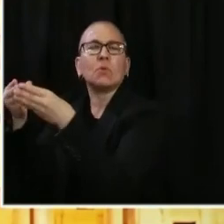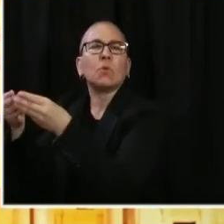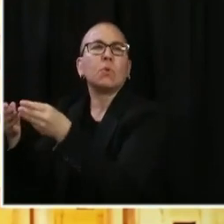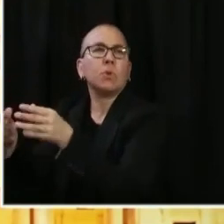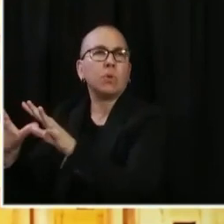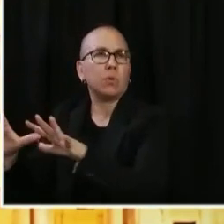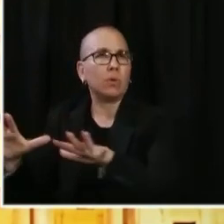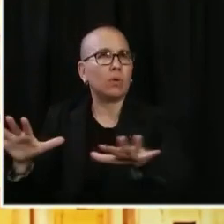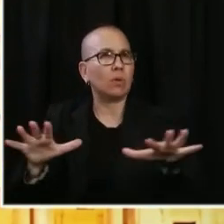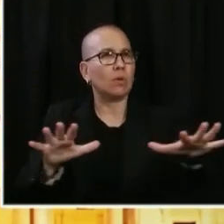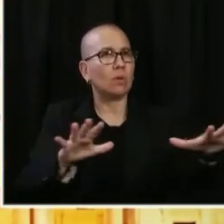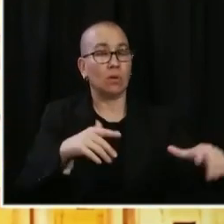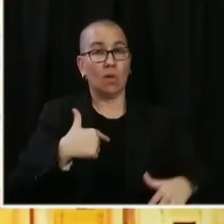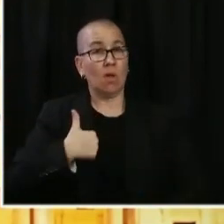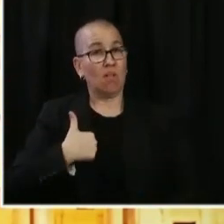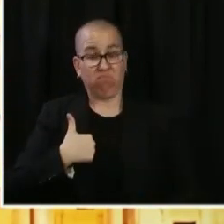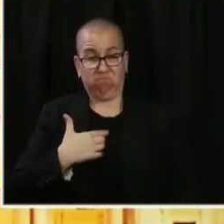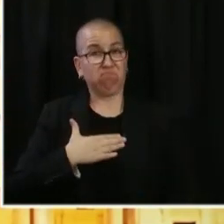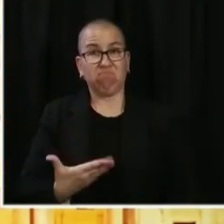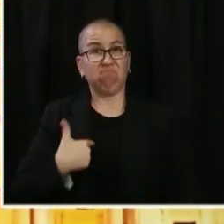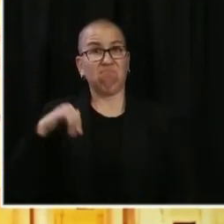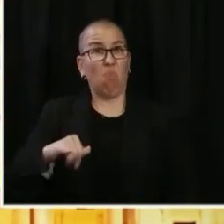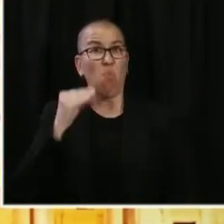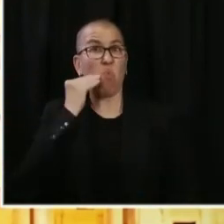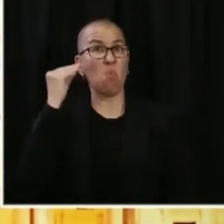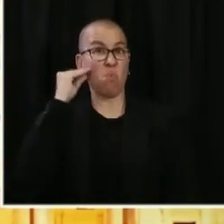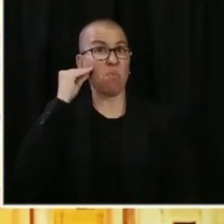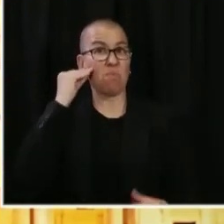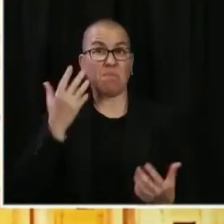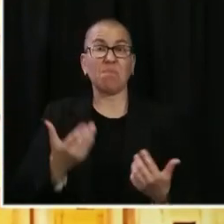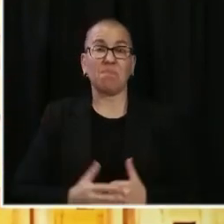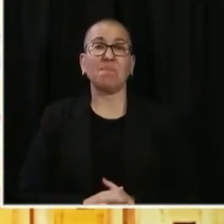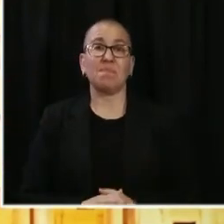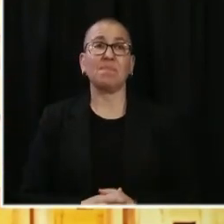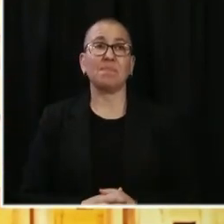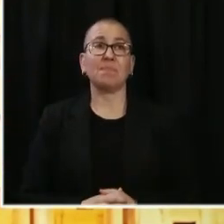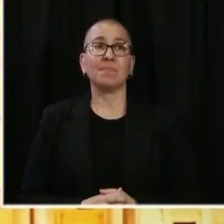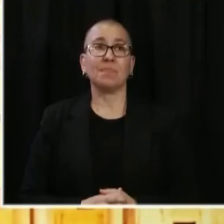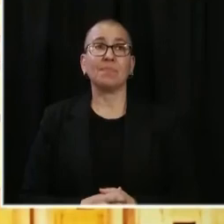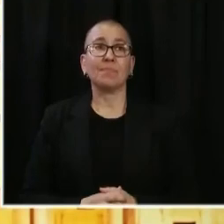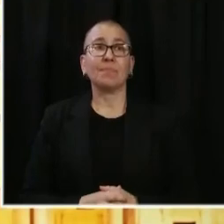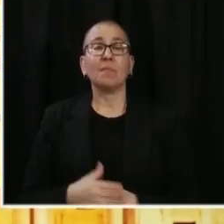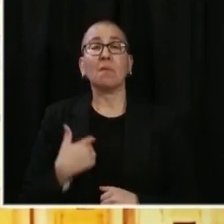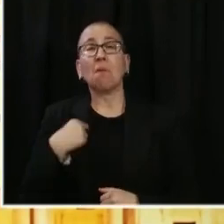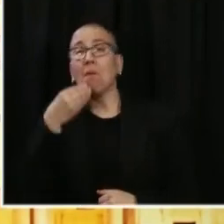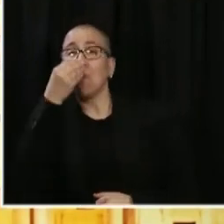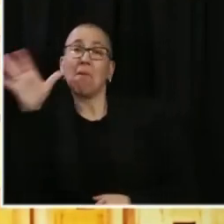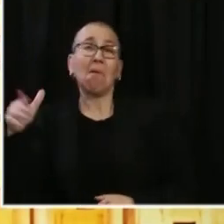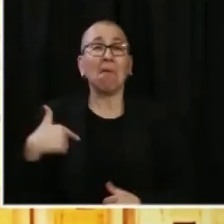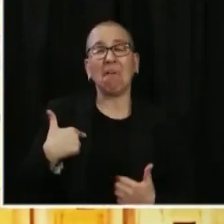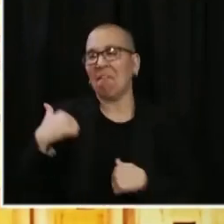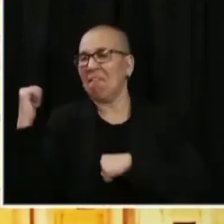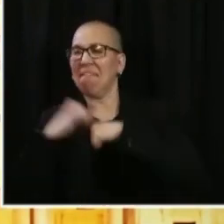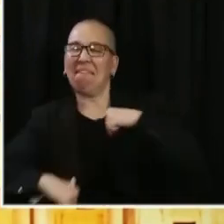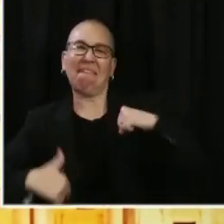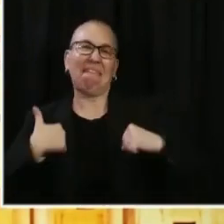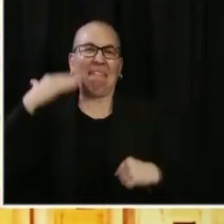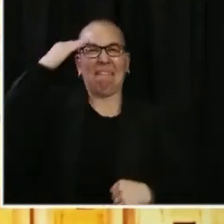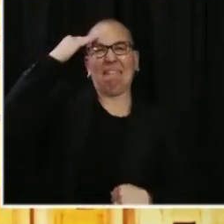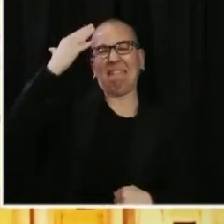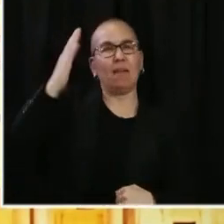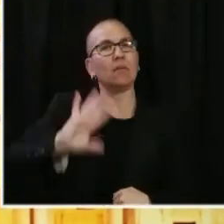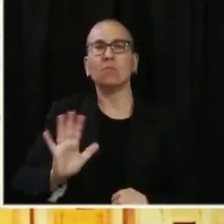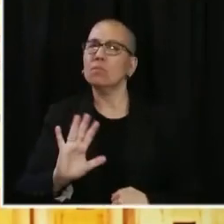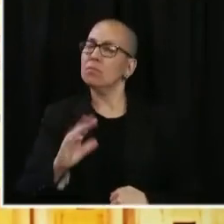it. We have to ease back into doing business, but not the way we used to. Employers have to implement new protections for employees